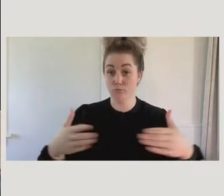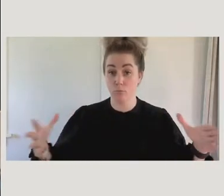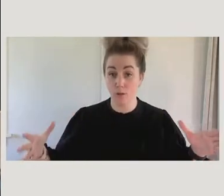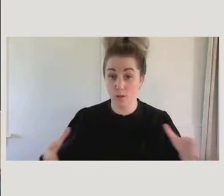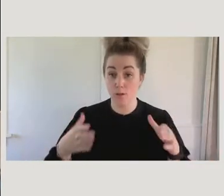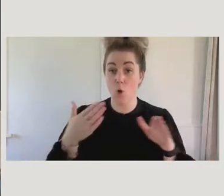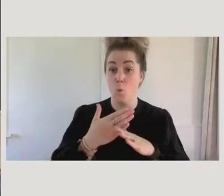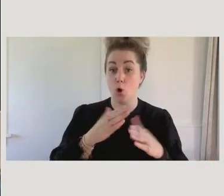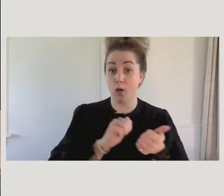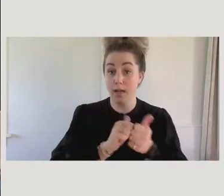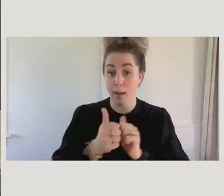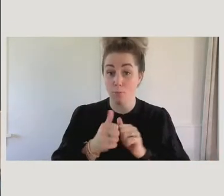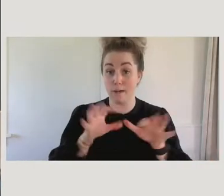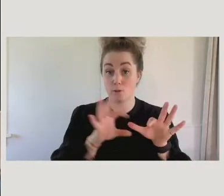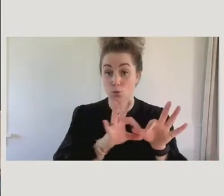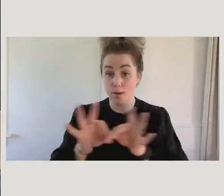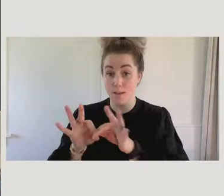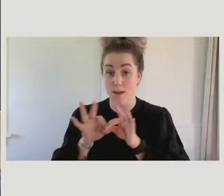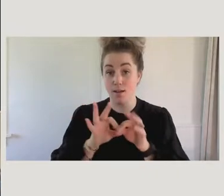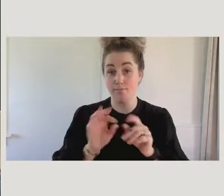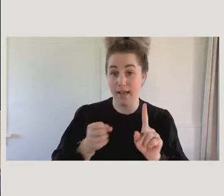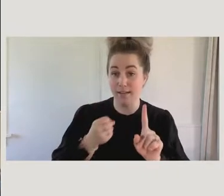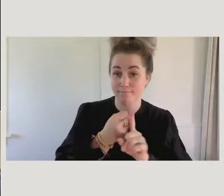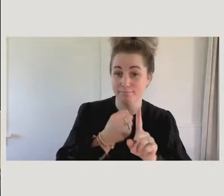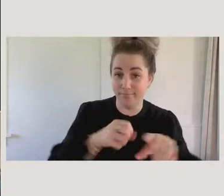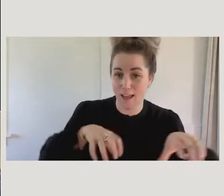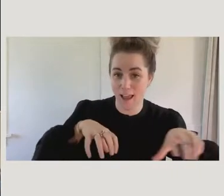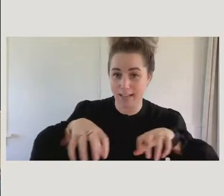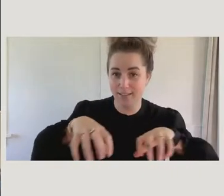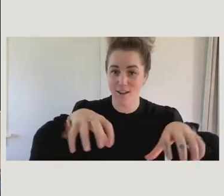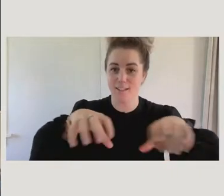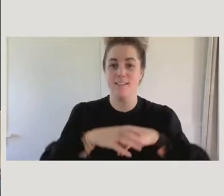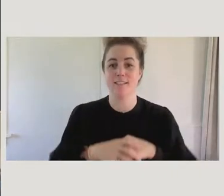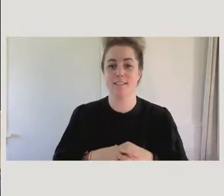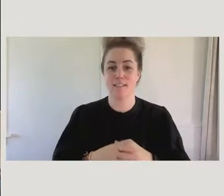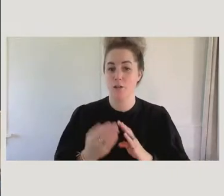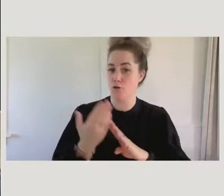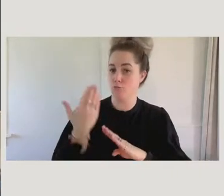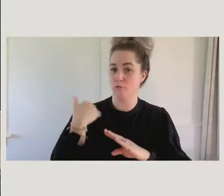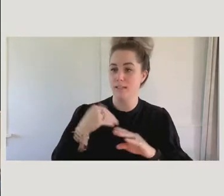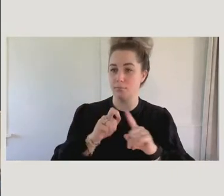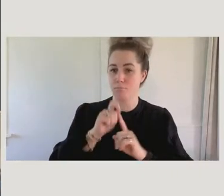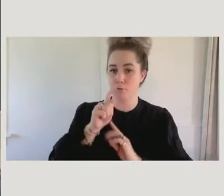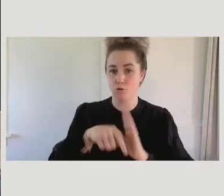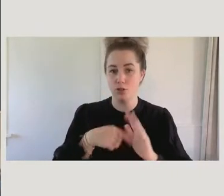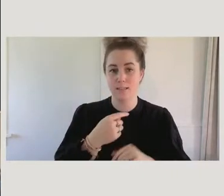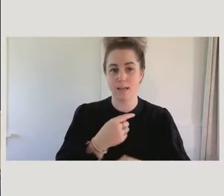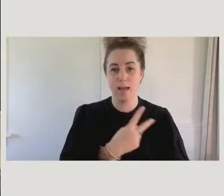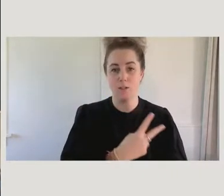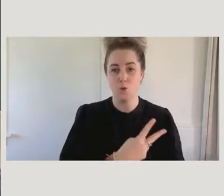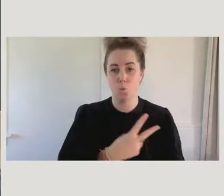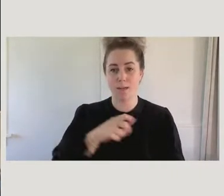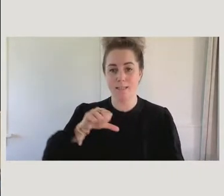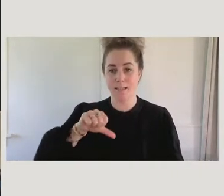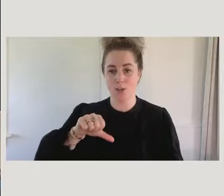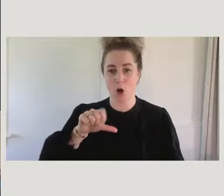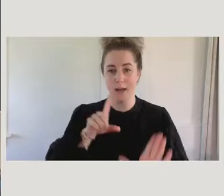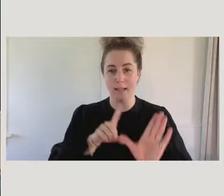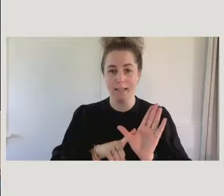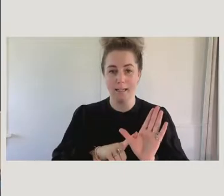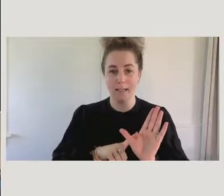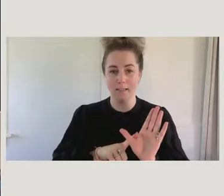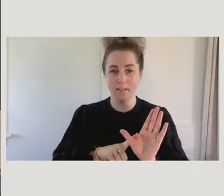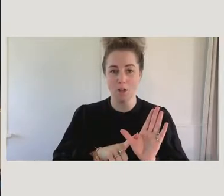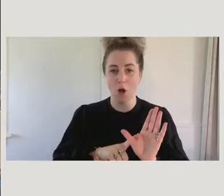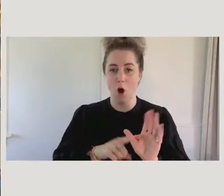collaborate and activate probably the latest project and 29 years of otago